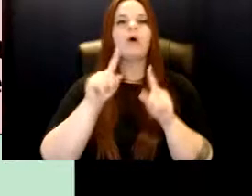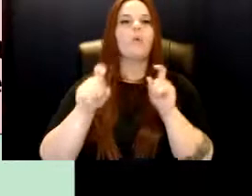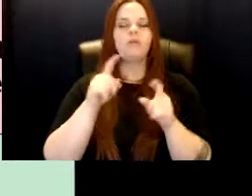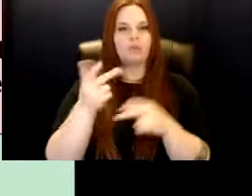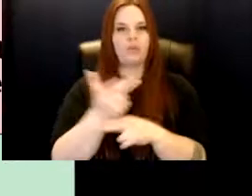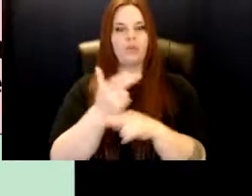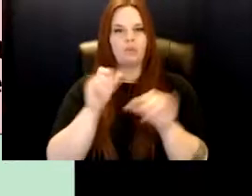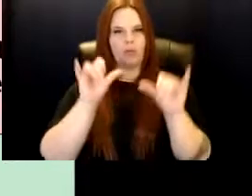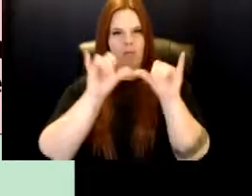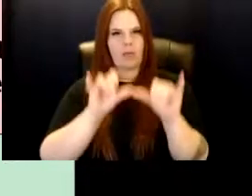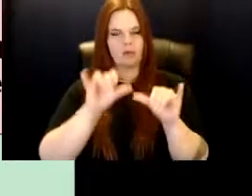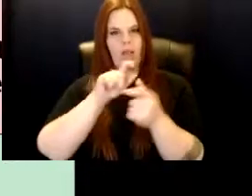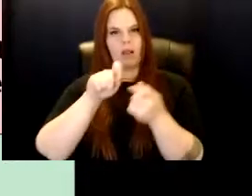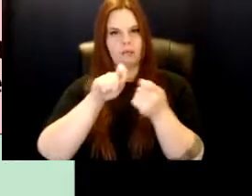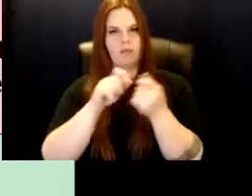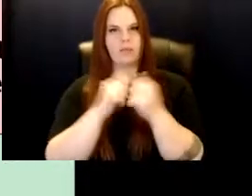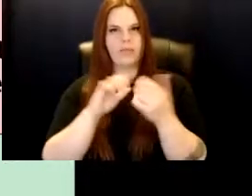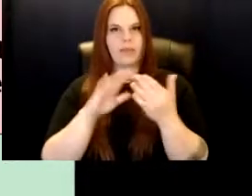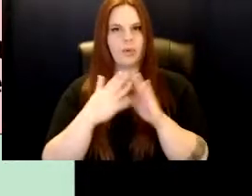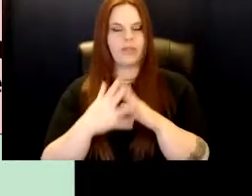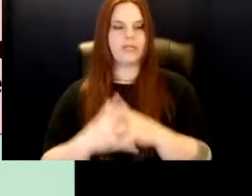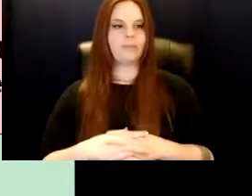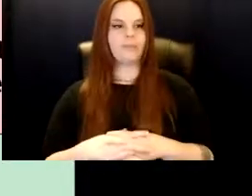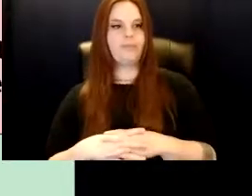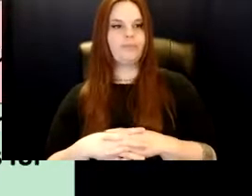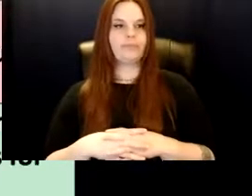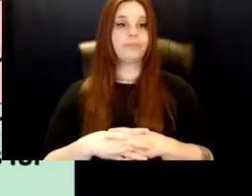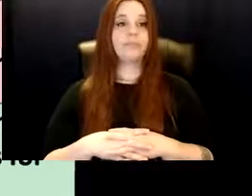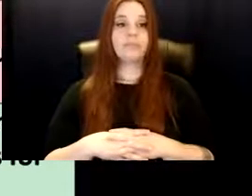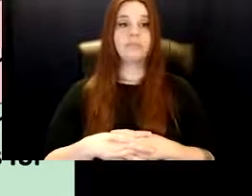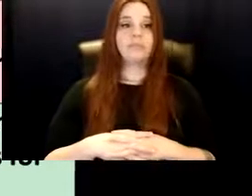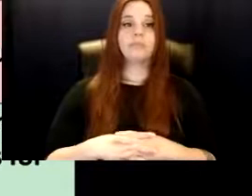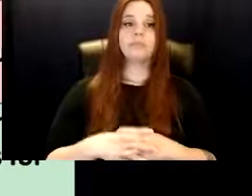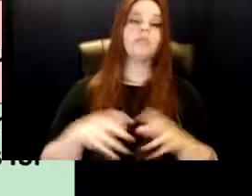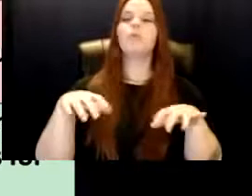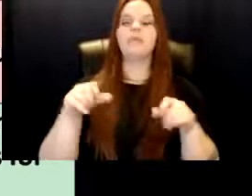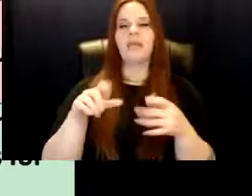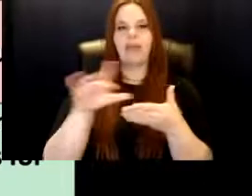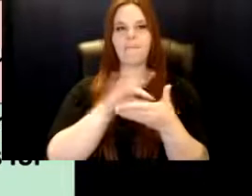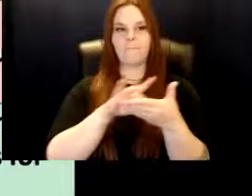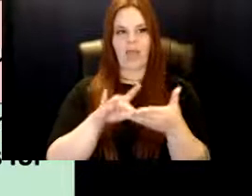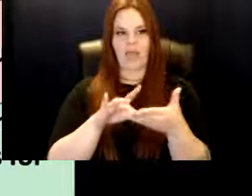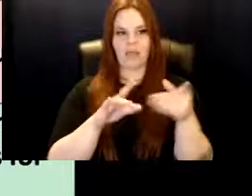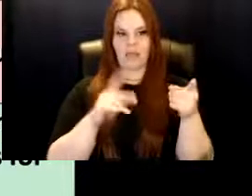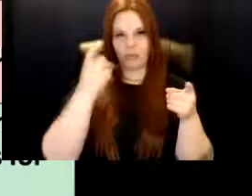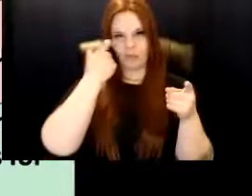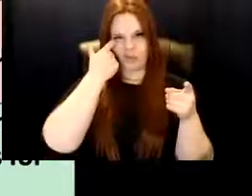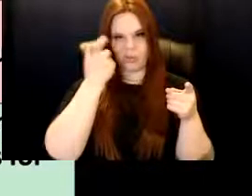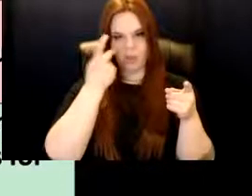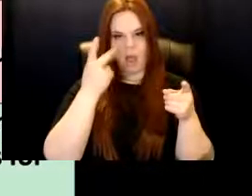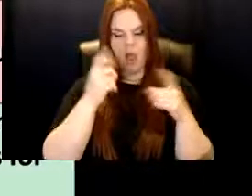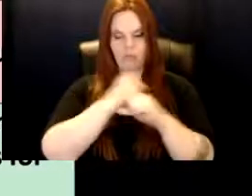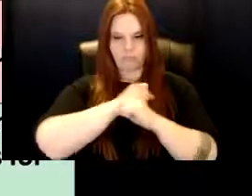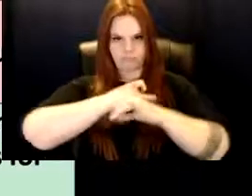that exactly with the communities? Next slide, please. So we're going to take that blank screen you just saw, and we're going to explode it